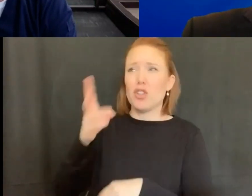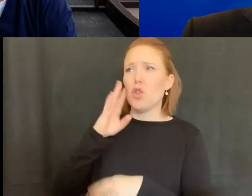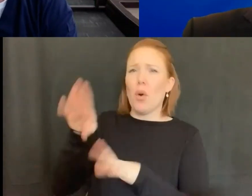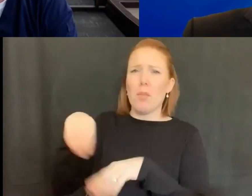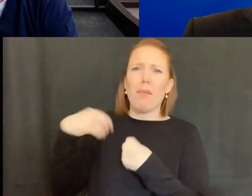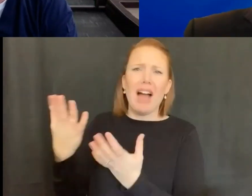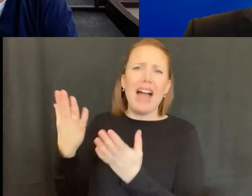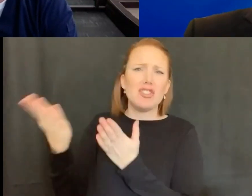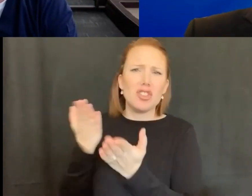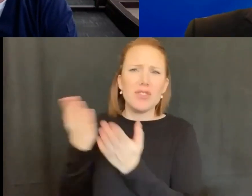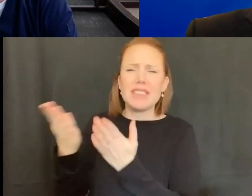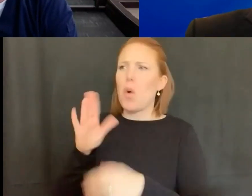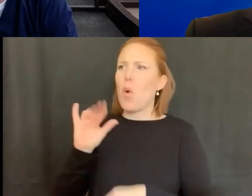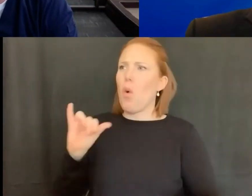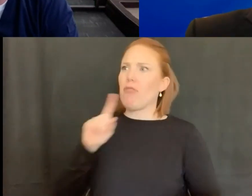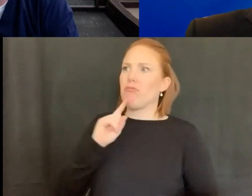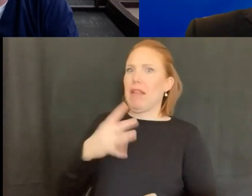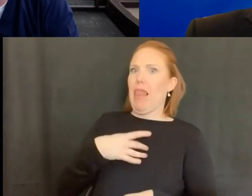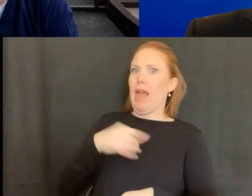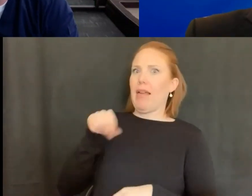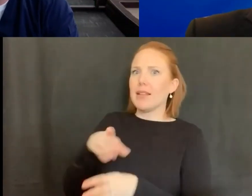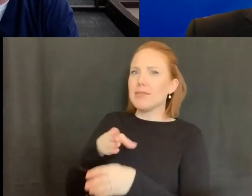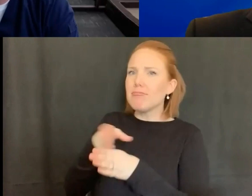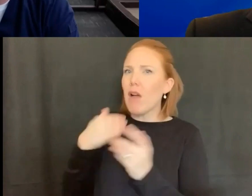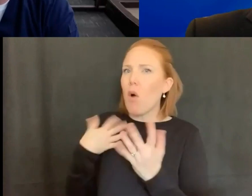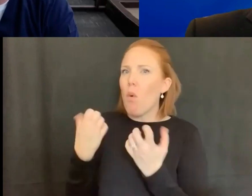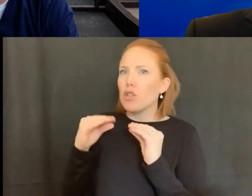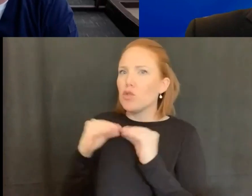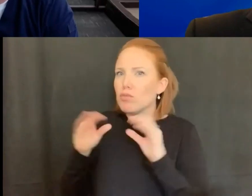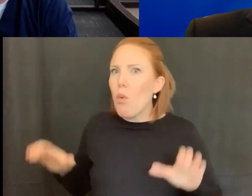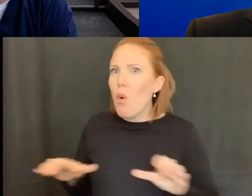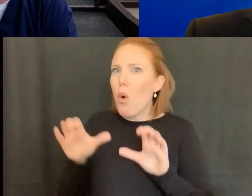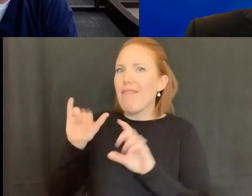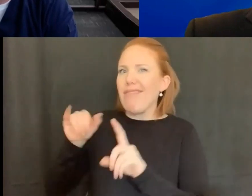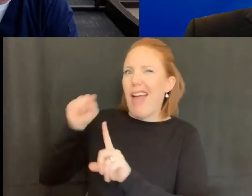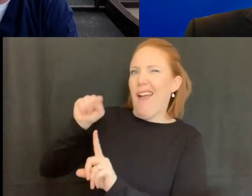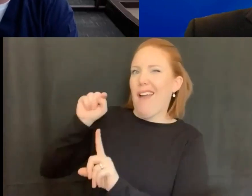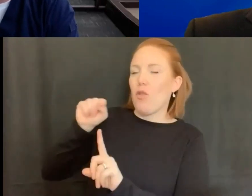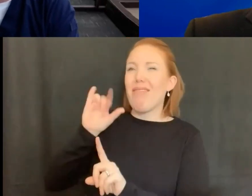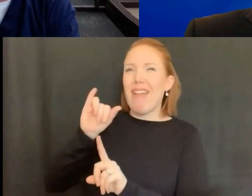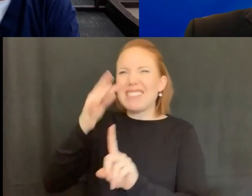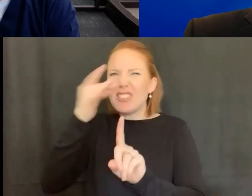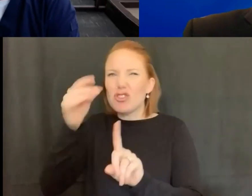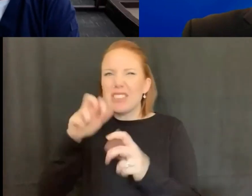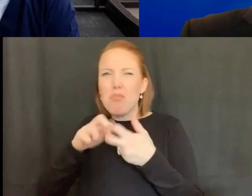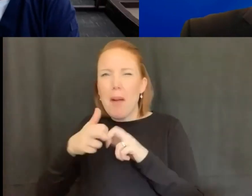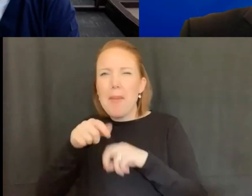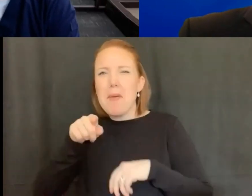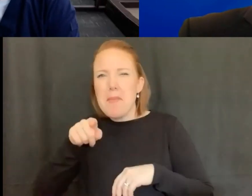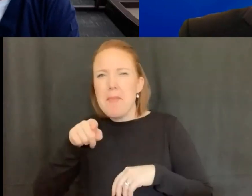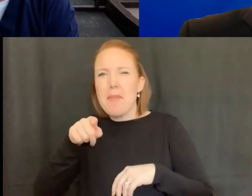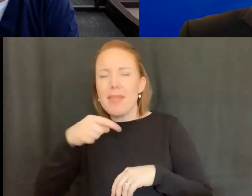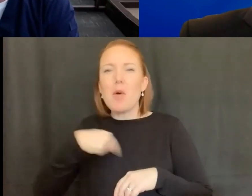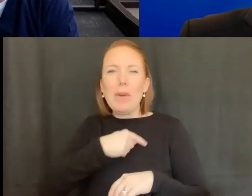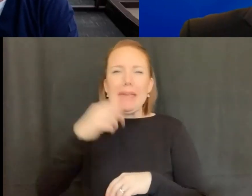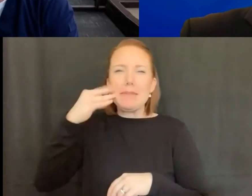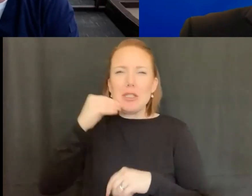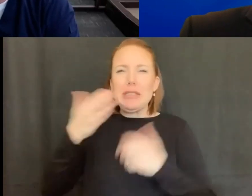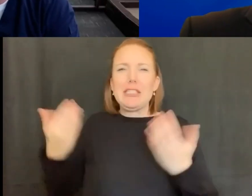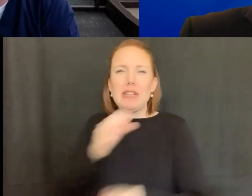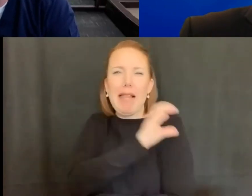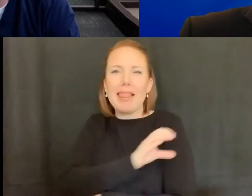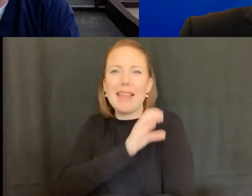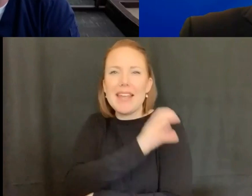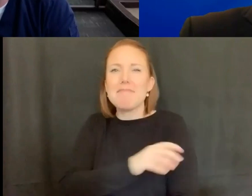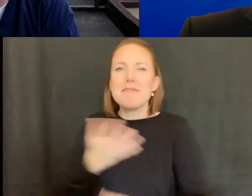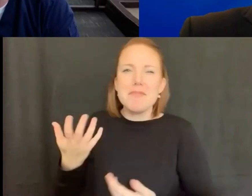you're going to go, I really like this a lot. I'd like to do more of this, or, this is an interesting problem that, we face in the clinic. I'd like to have